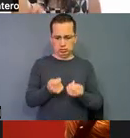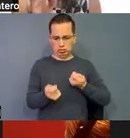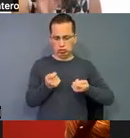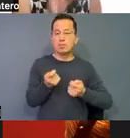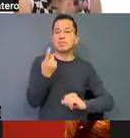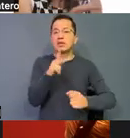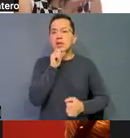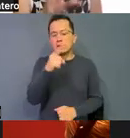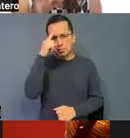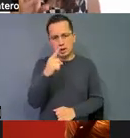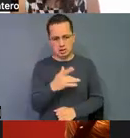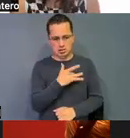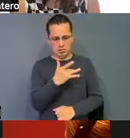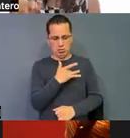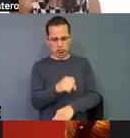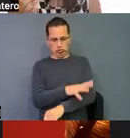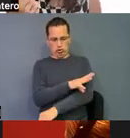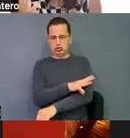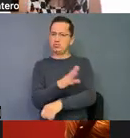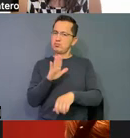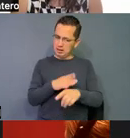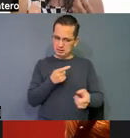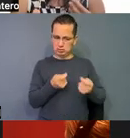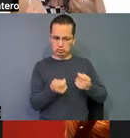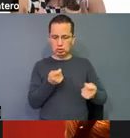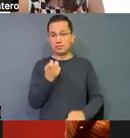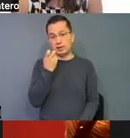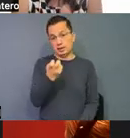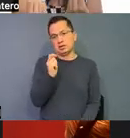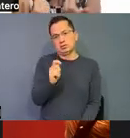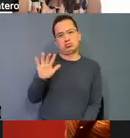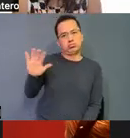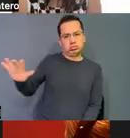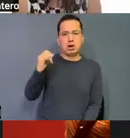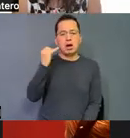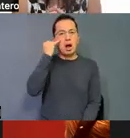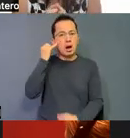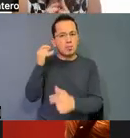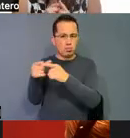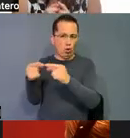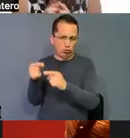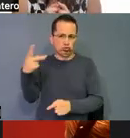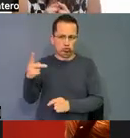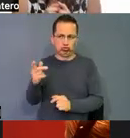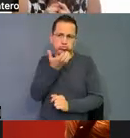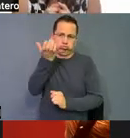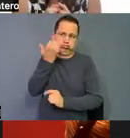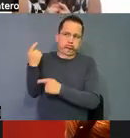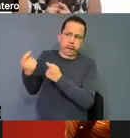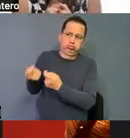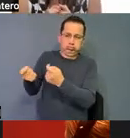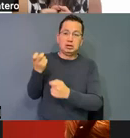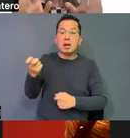Yuitsu. It's a Japanese technique that is also helping us process our emotions, especially those that are coming from